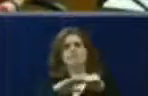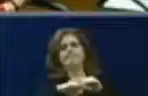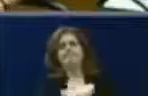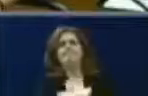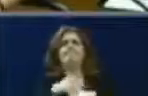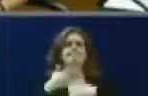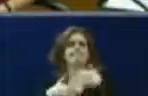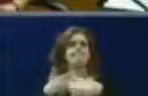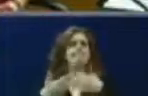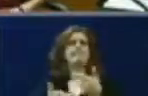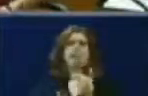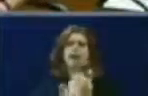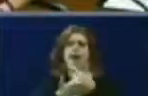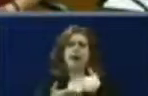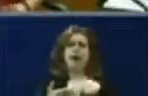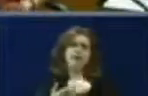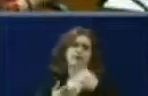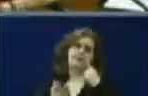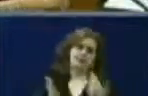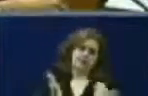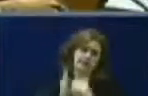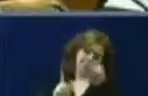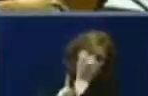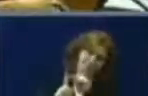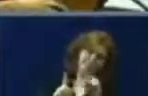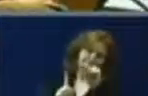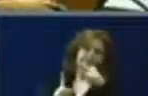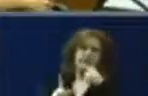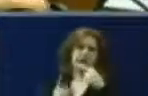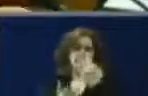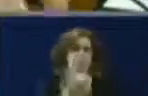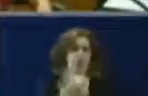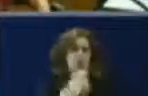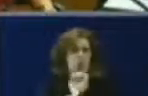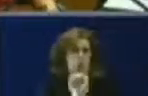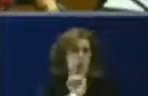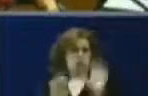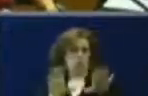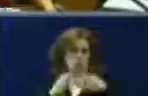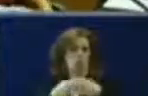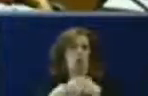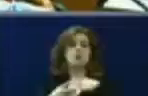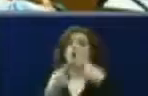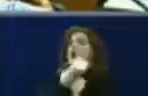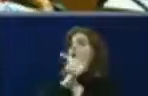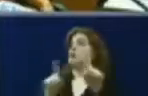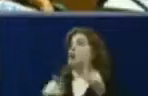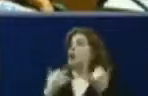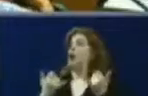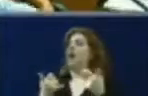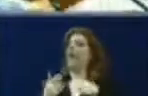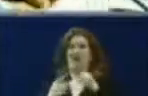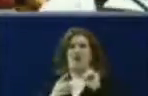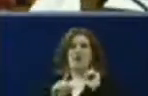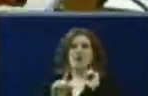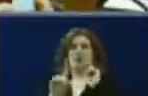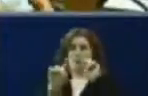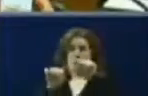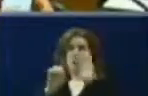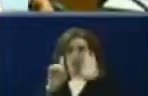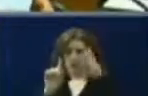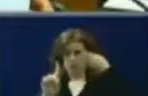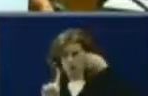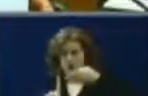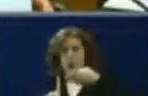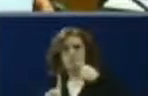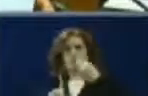us revisit the financial working group. And so I'd like to announce that we're going to target a